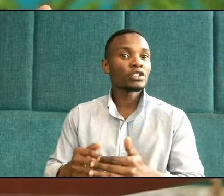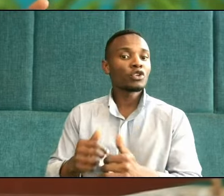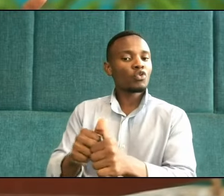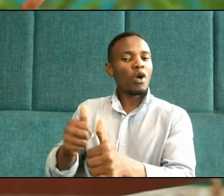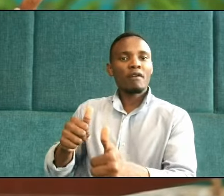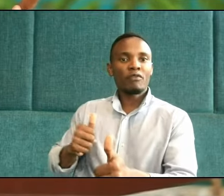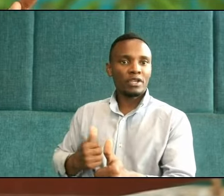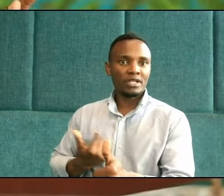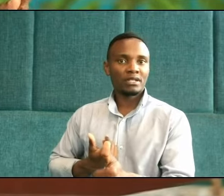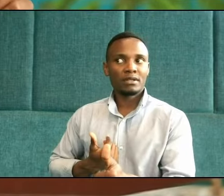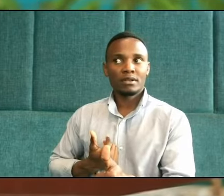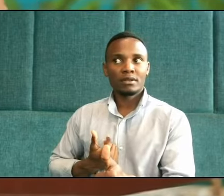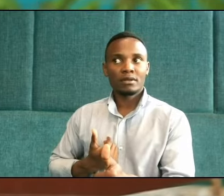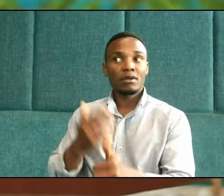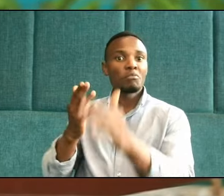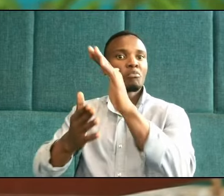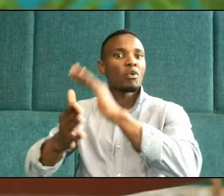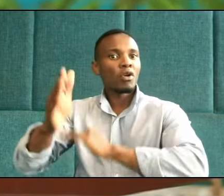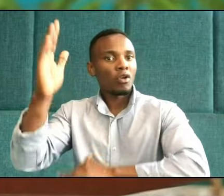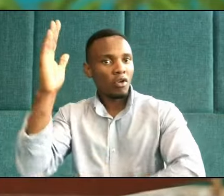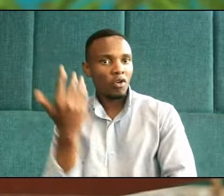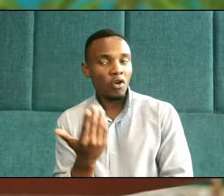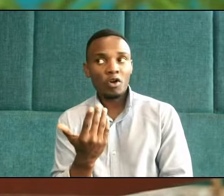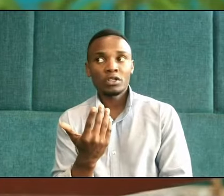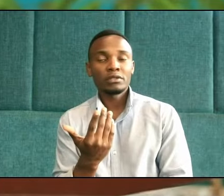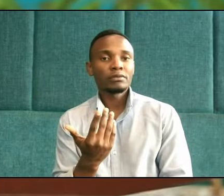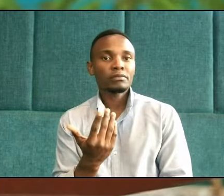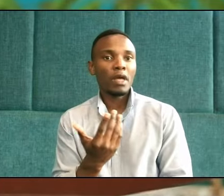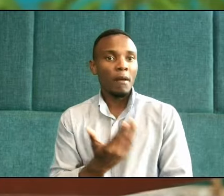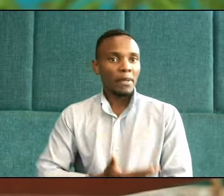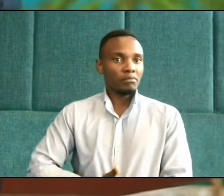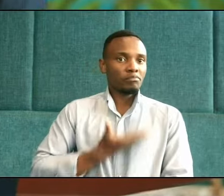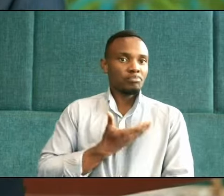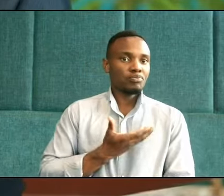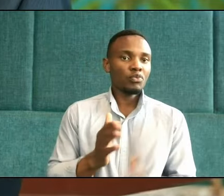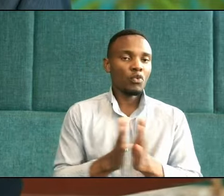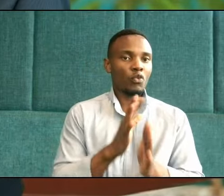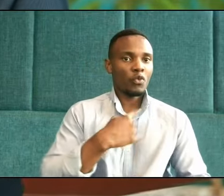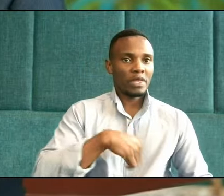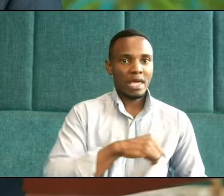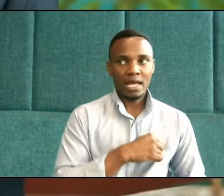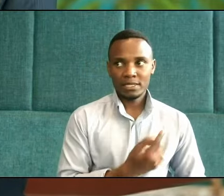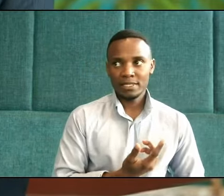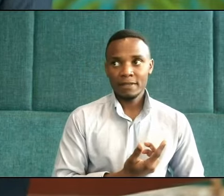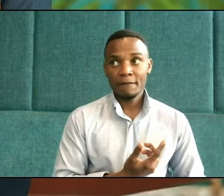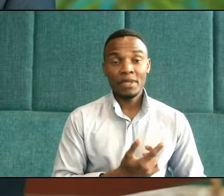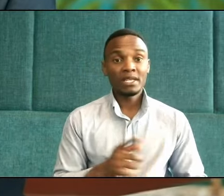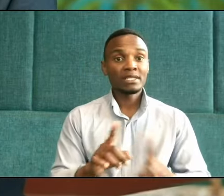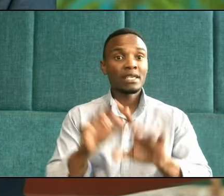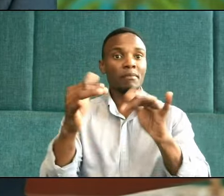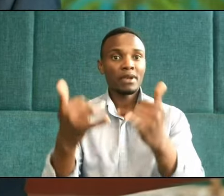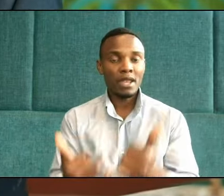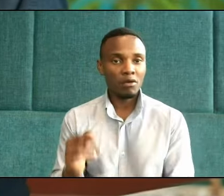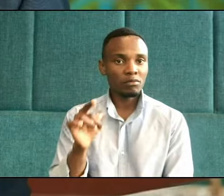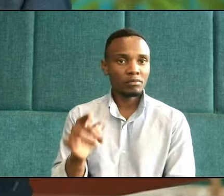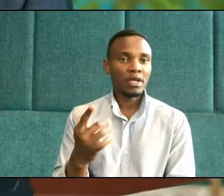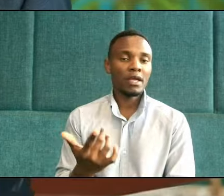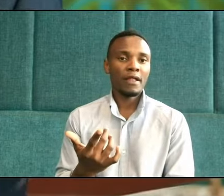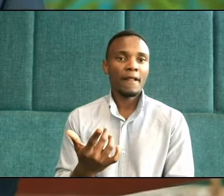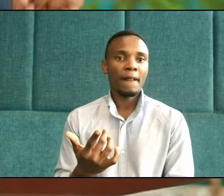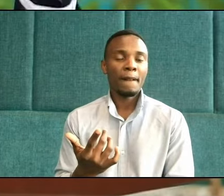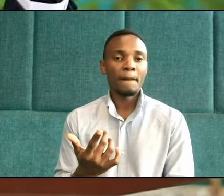reckon our sins upon us. And because of that, he has committed to